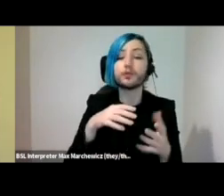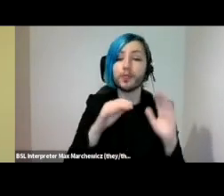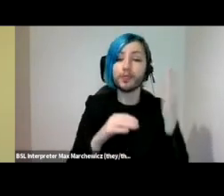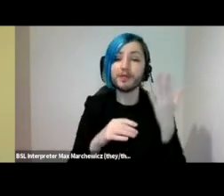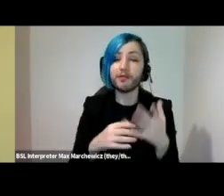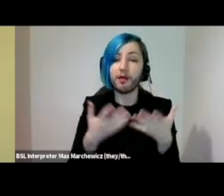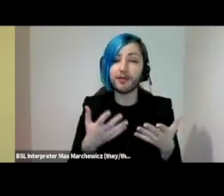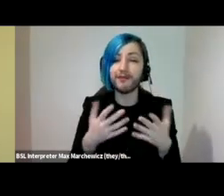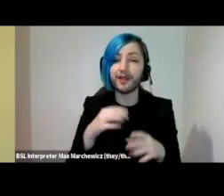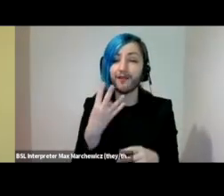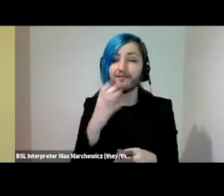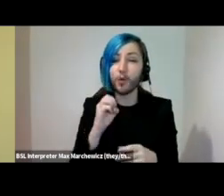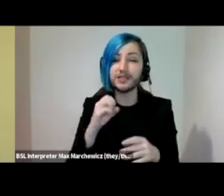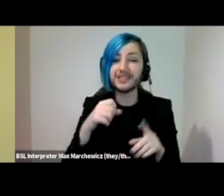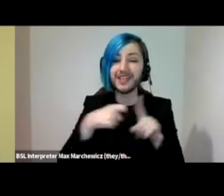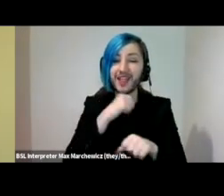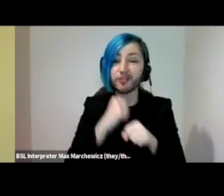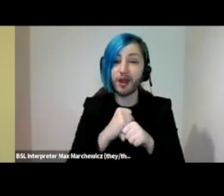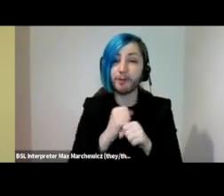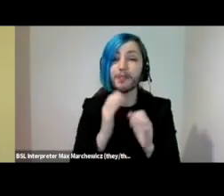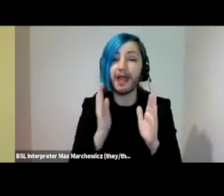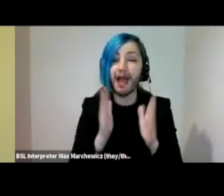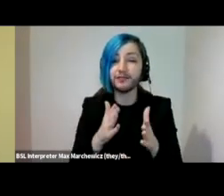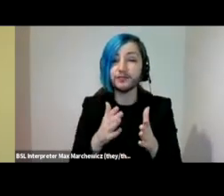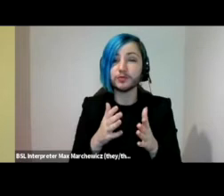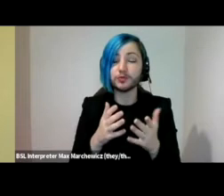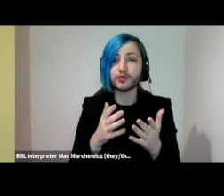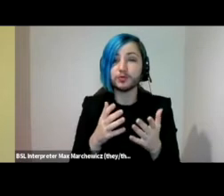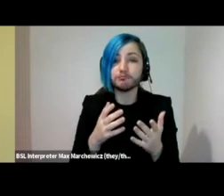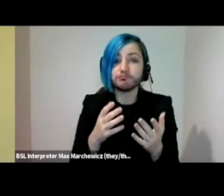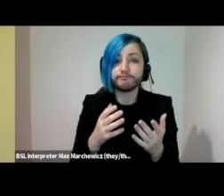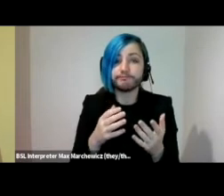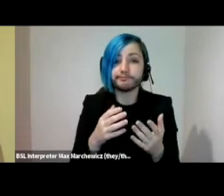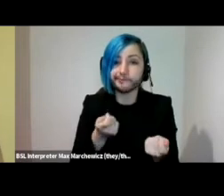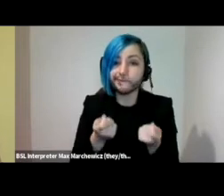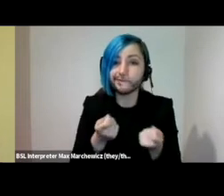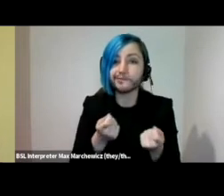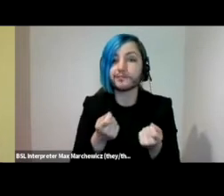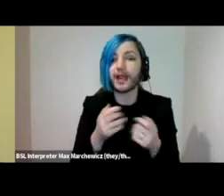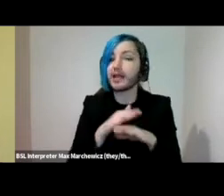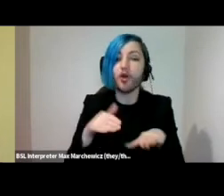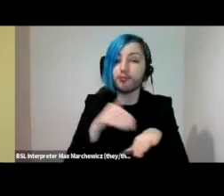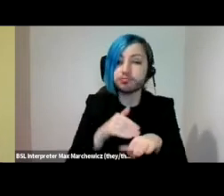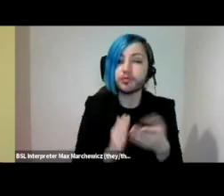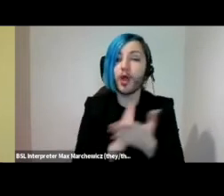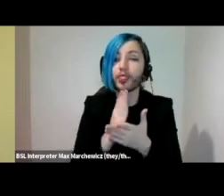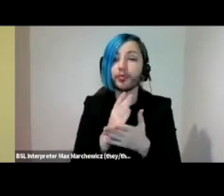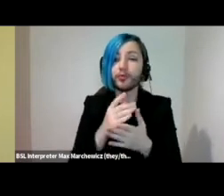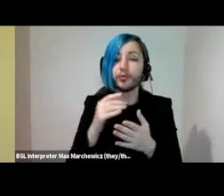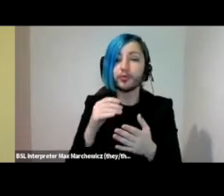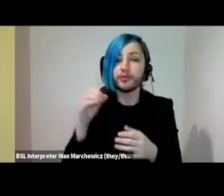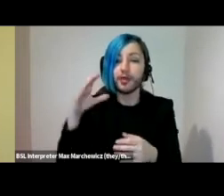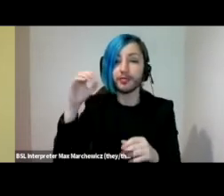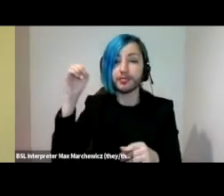They have to survive the buffeting of those and not be too affected by the buffeting from